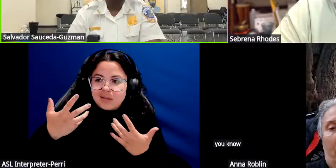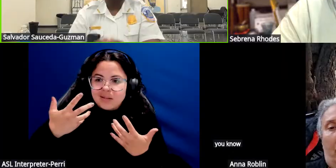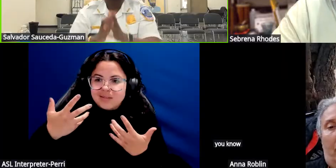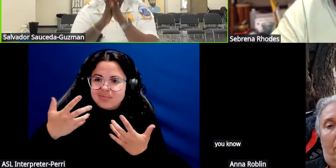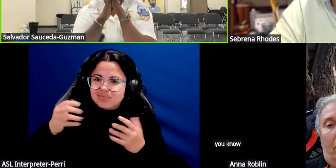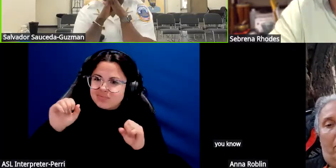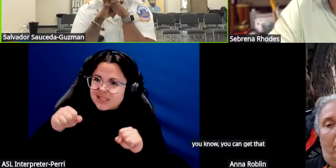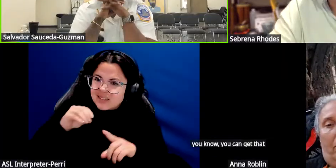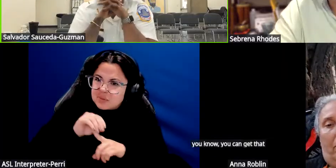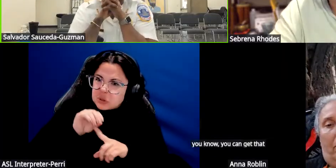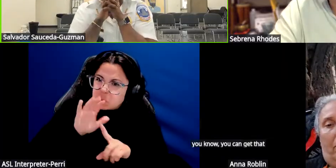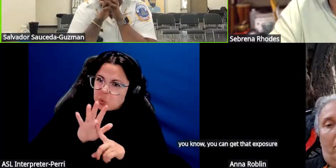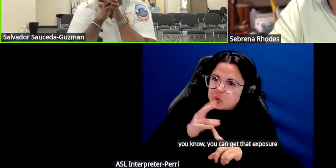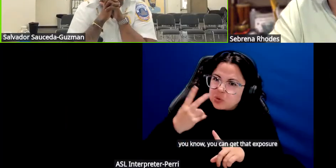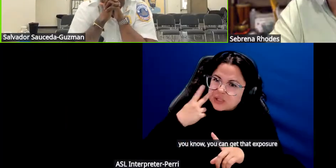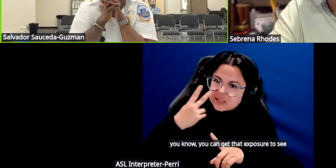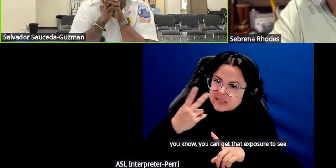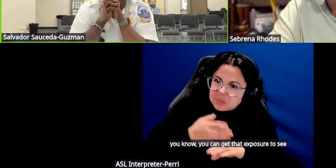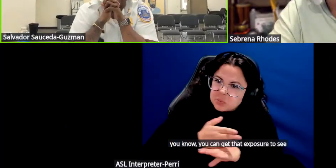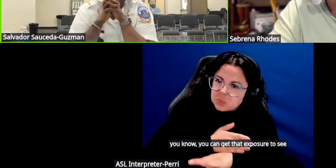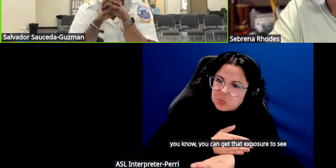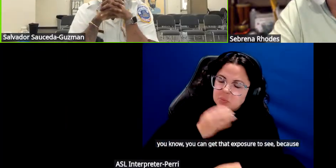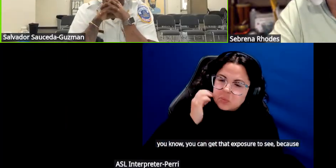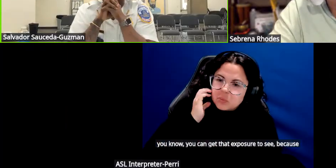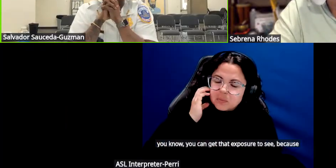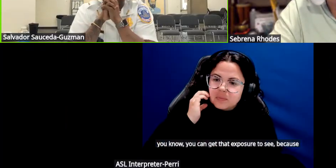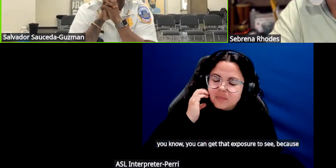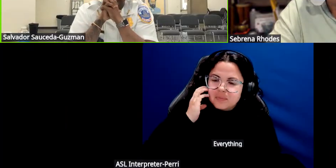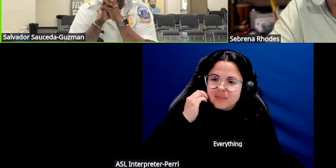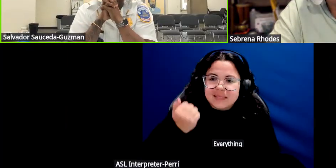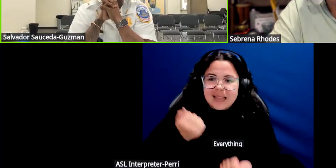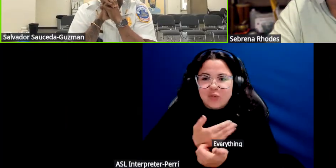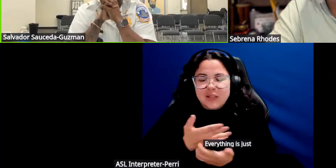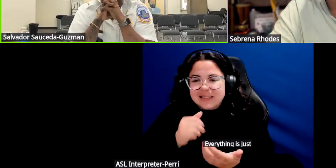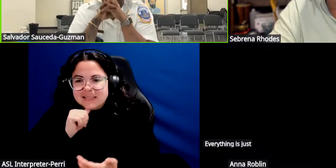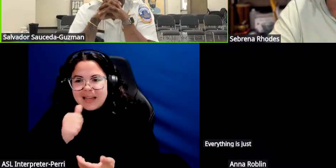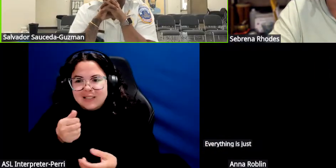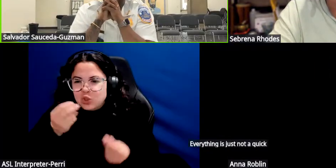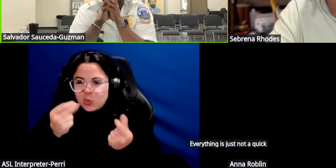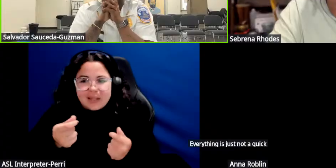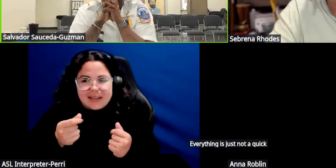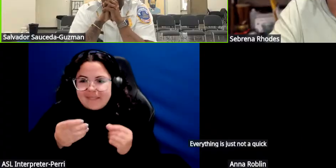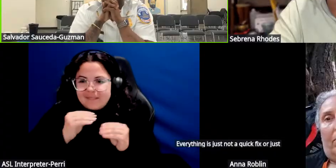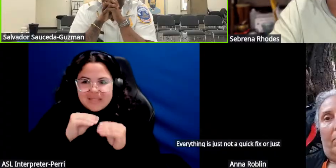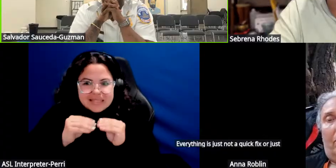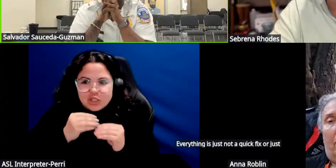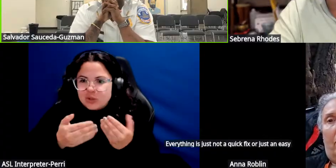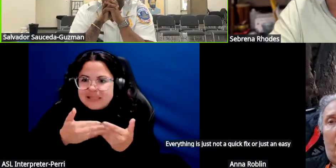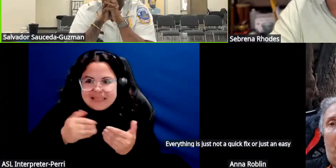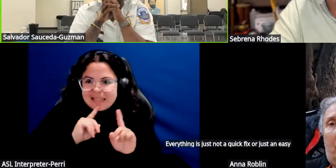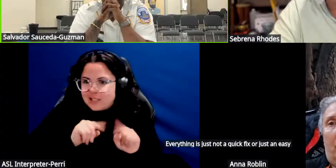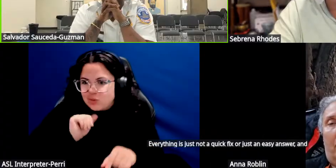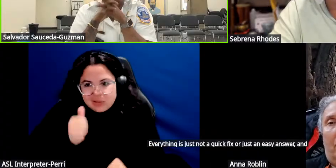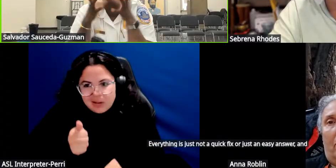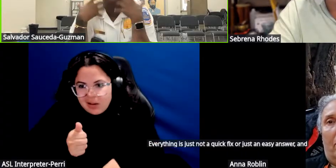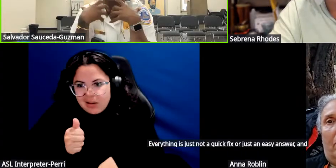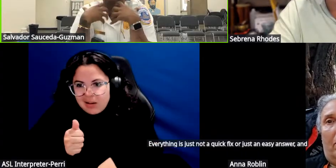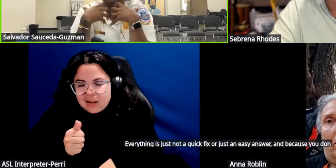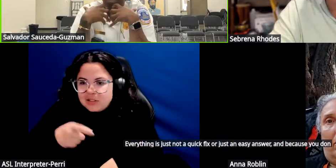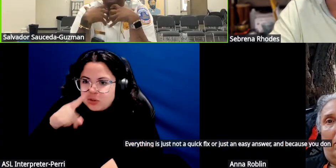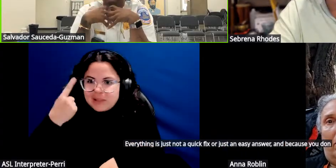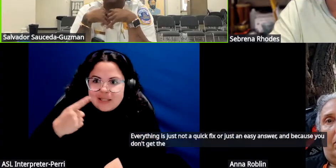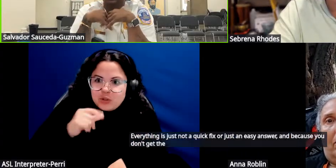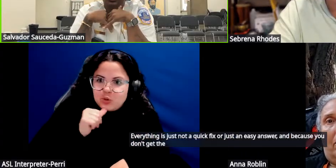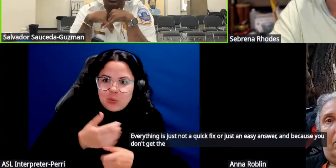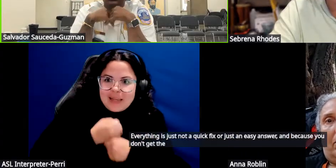get that exposure to see, because everything is just not a quick fix or just an easy answer. And because you don't get the answer